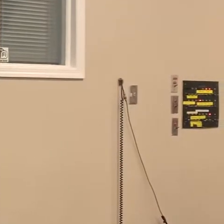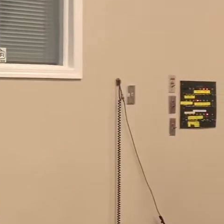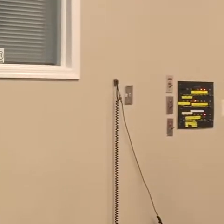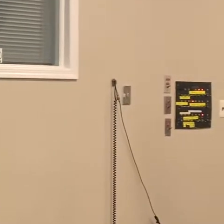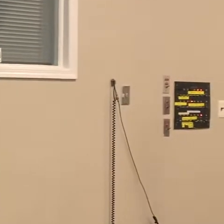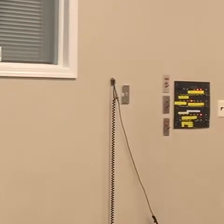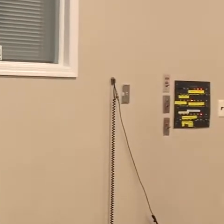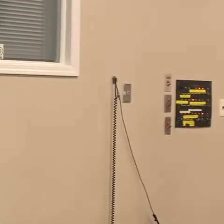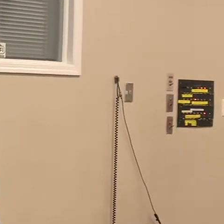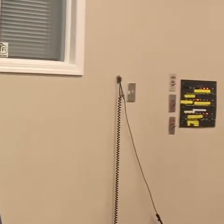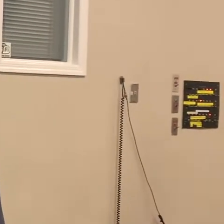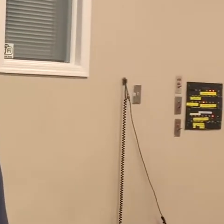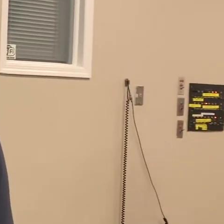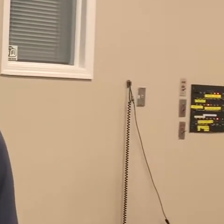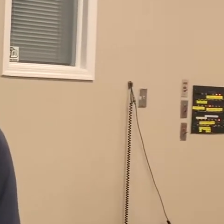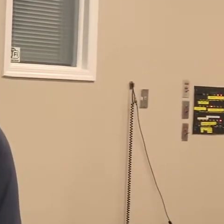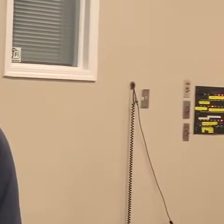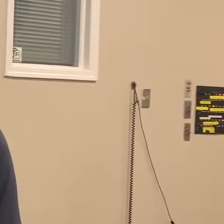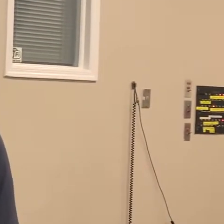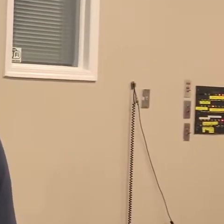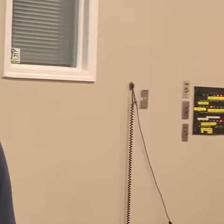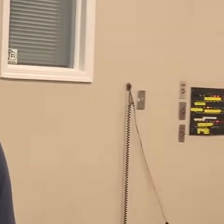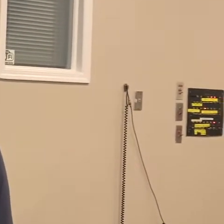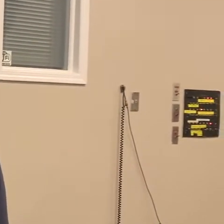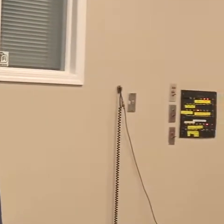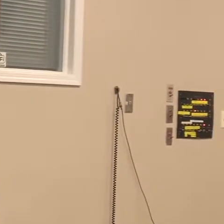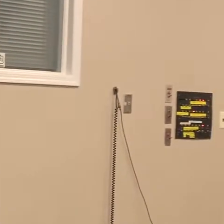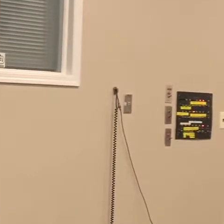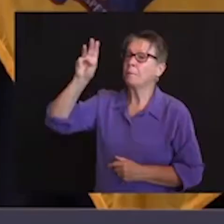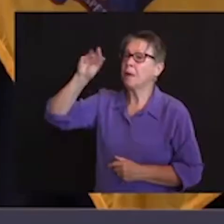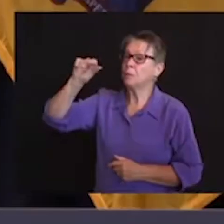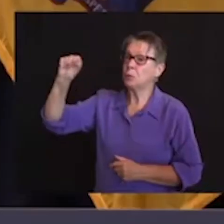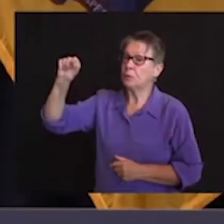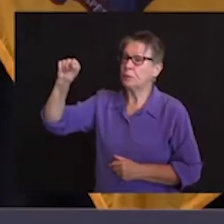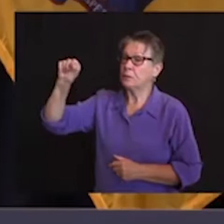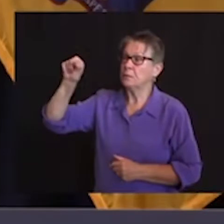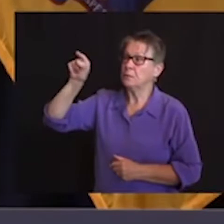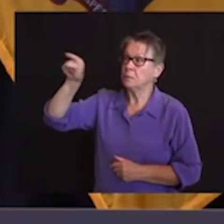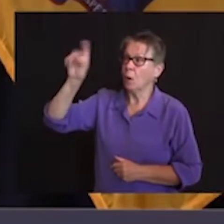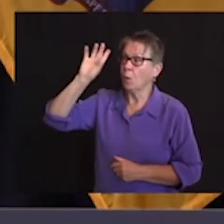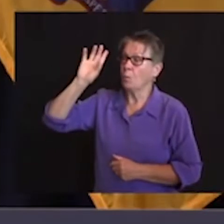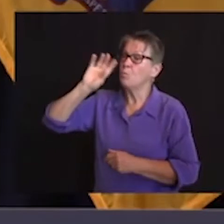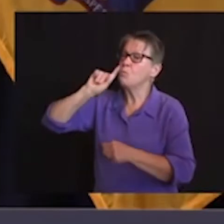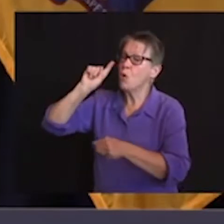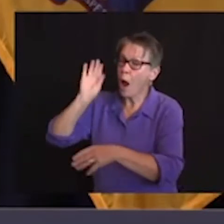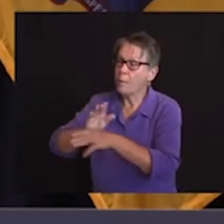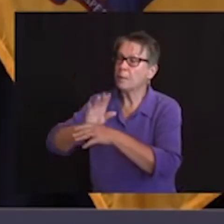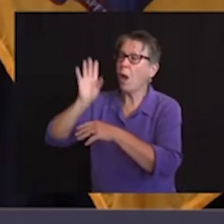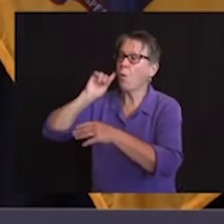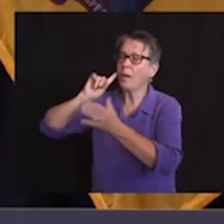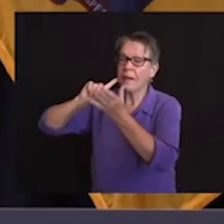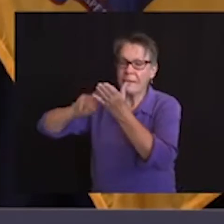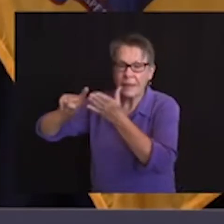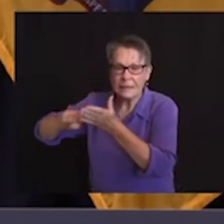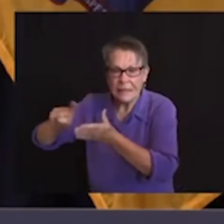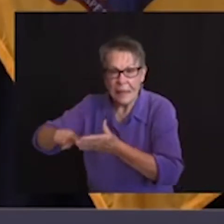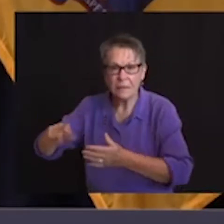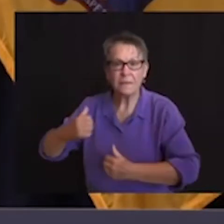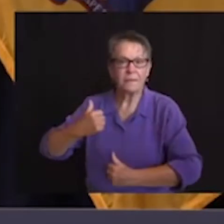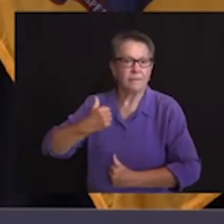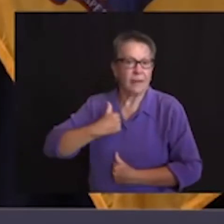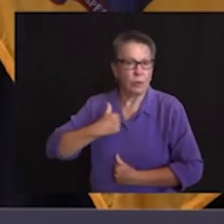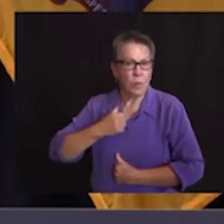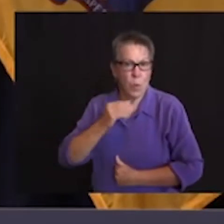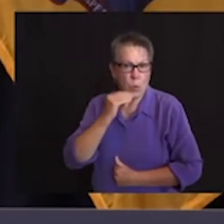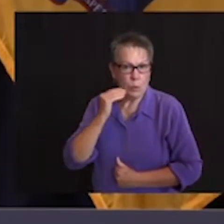the gym of course with questions you know how and how is it going to work governor murphy has maintained that his administration